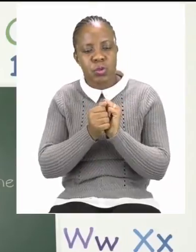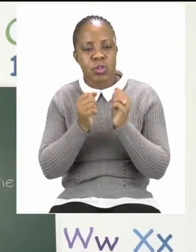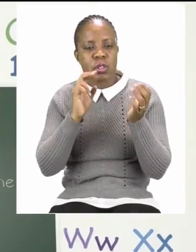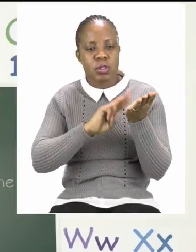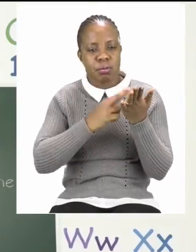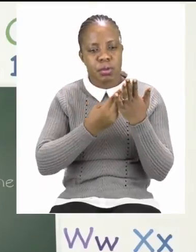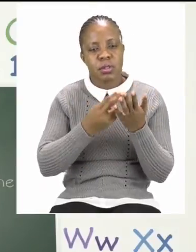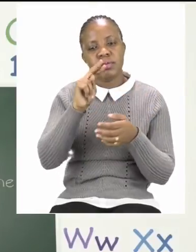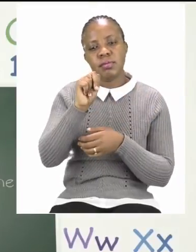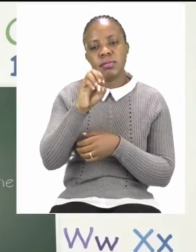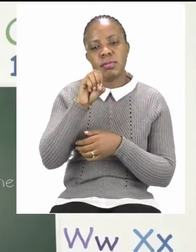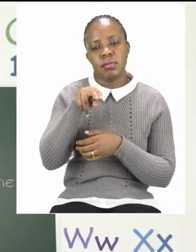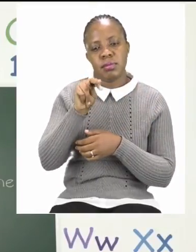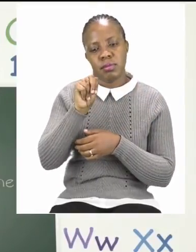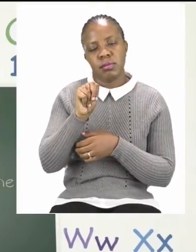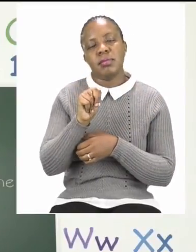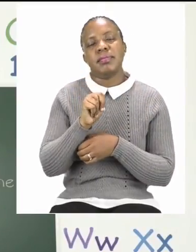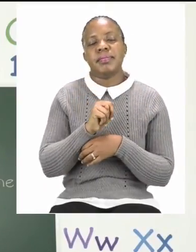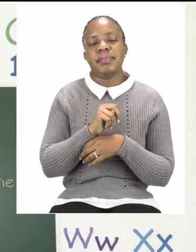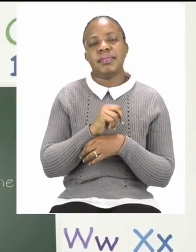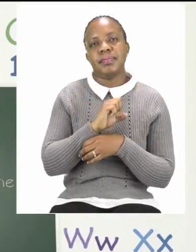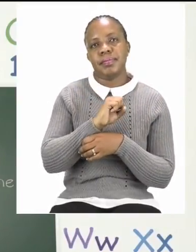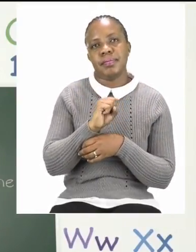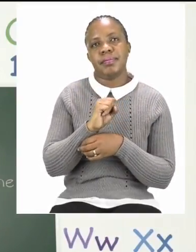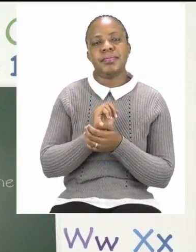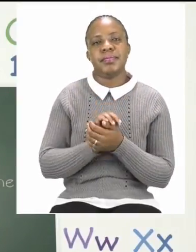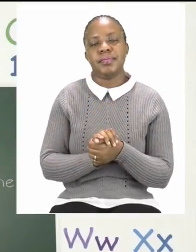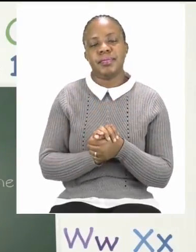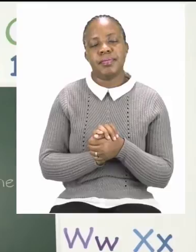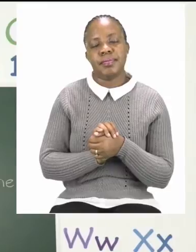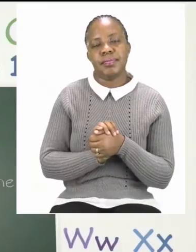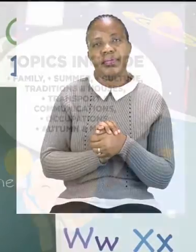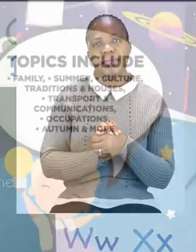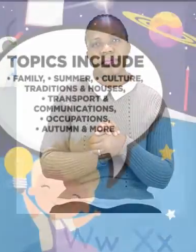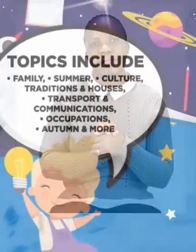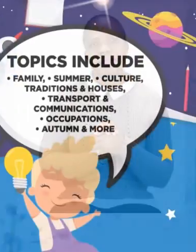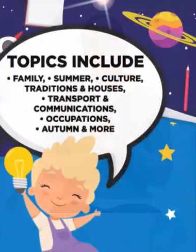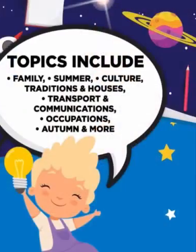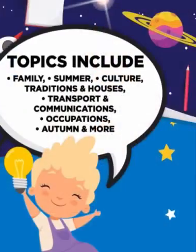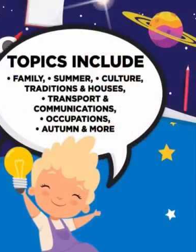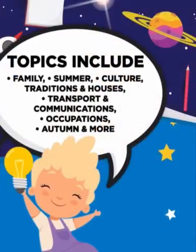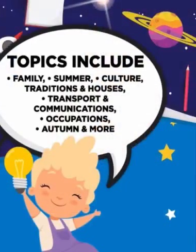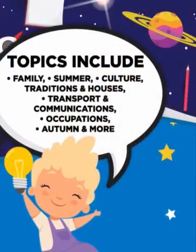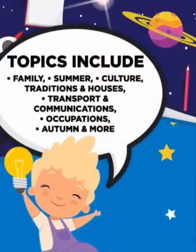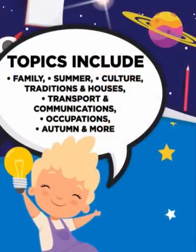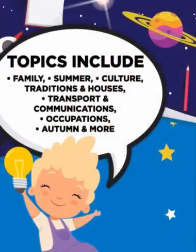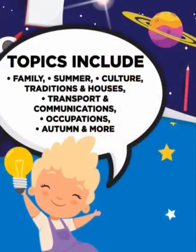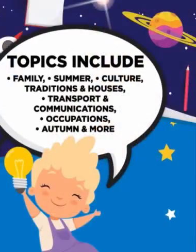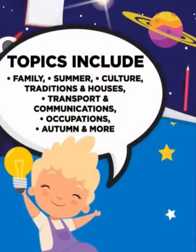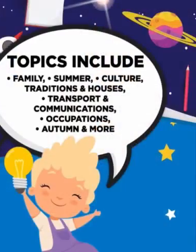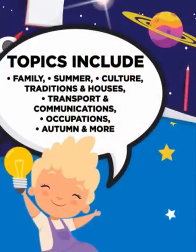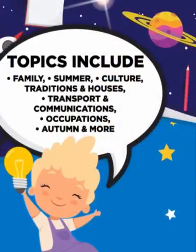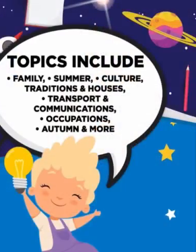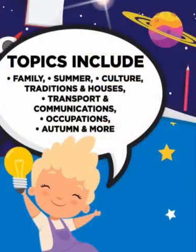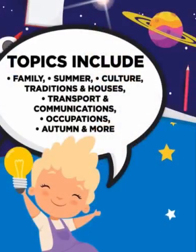correctly. I'll see you soon after this advert break. Do you have children in the age range of 5 to